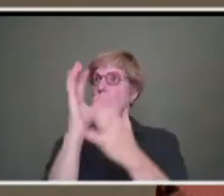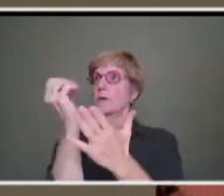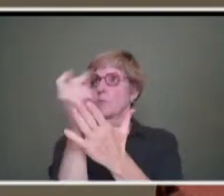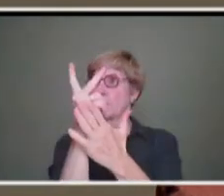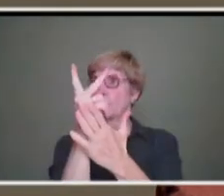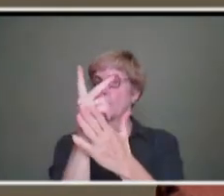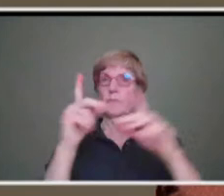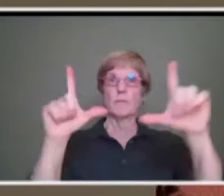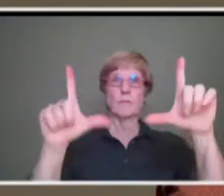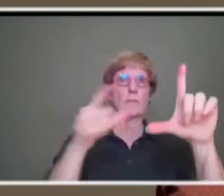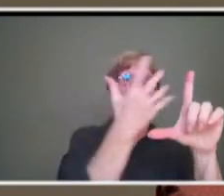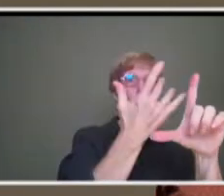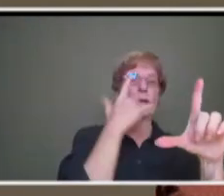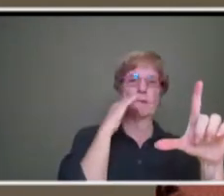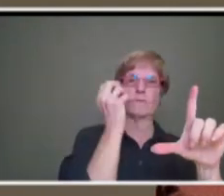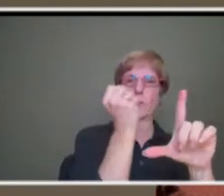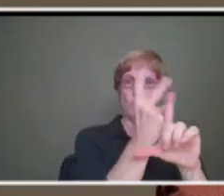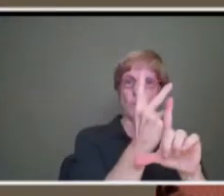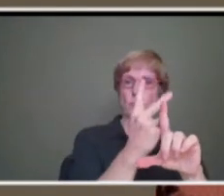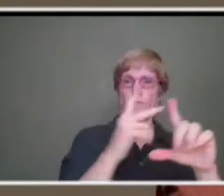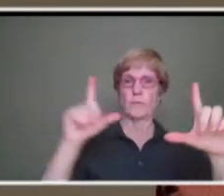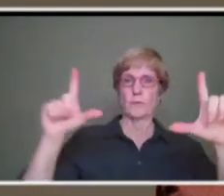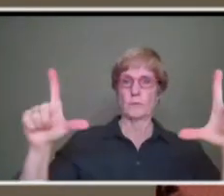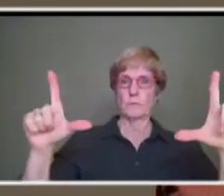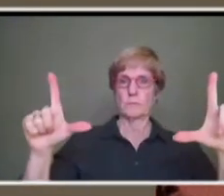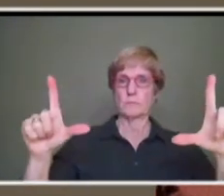in this Mallard Creek area